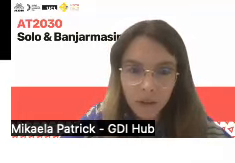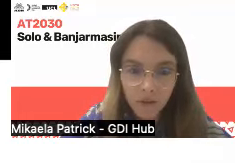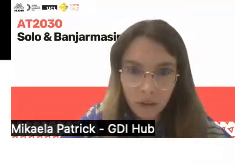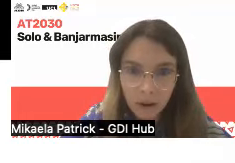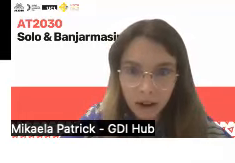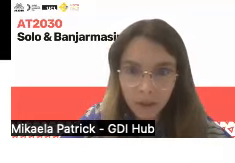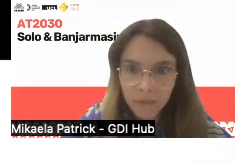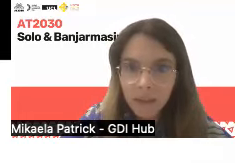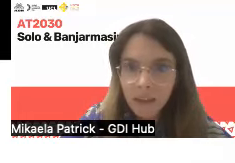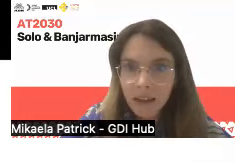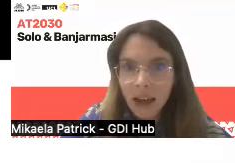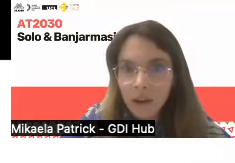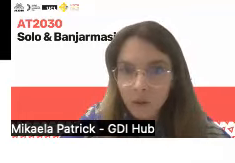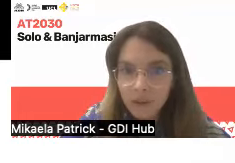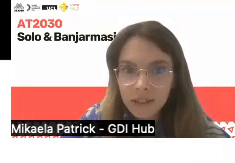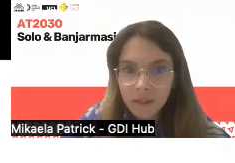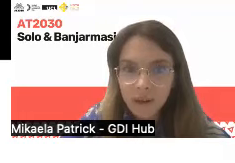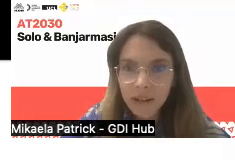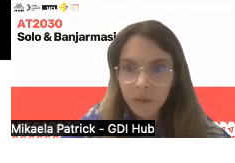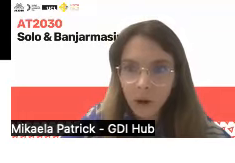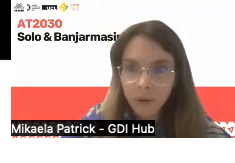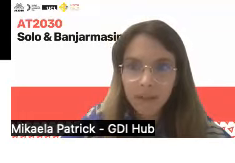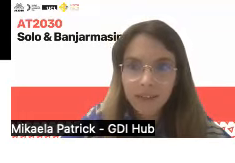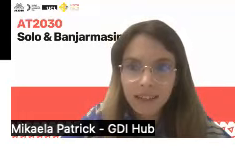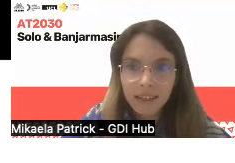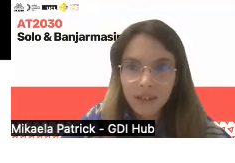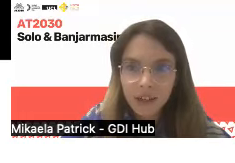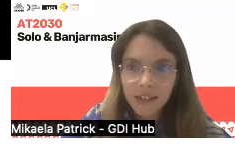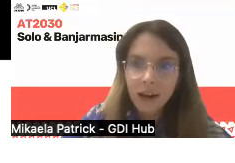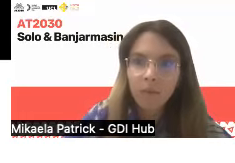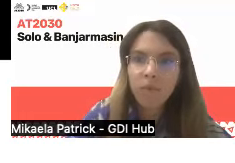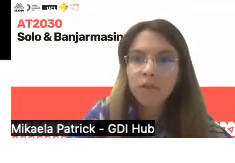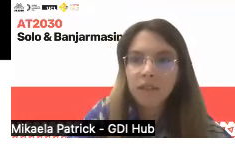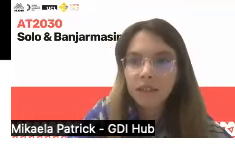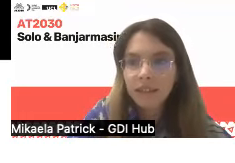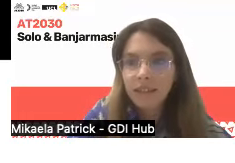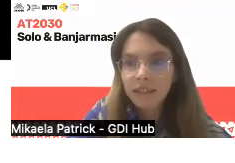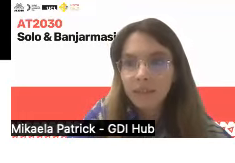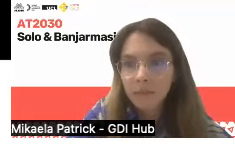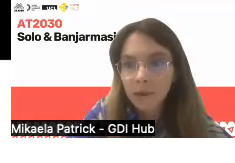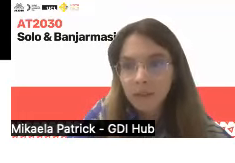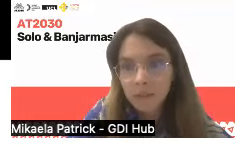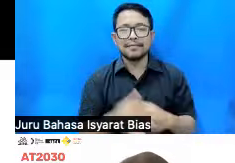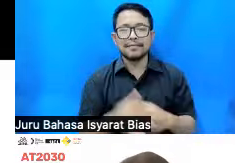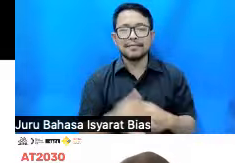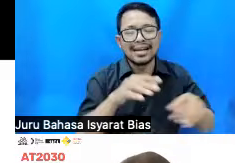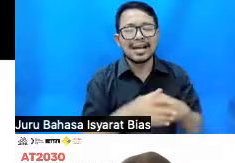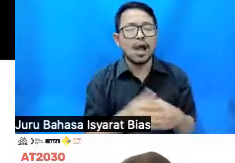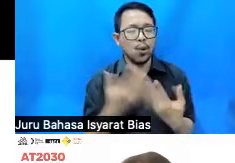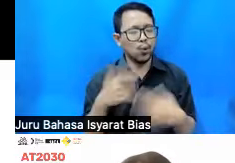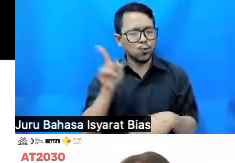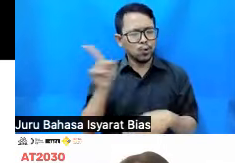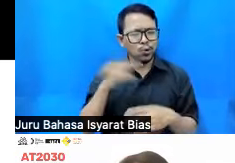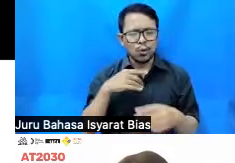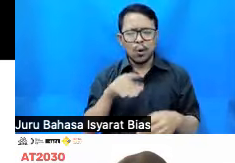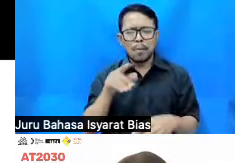evaluation or feedback. And I thought this is a brilliant quote because it illustrates how important it is that persons with disabilities are included